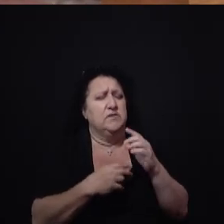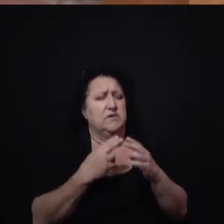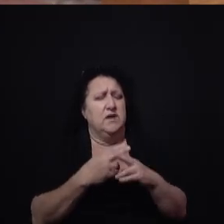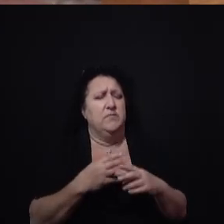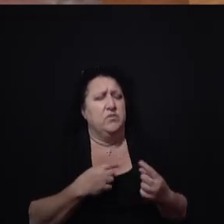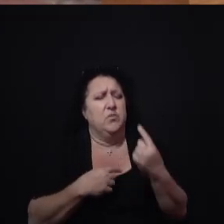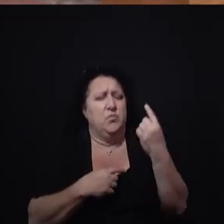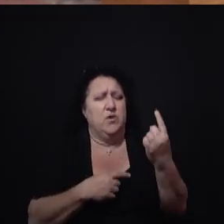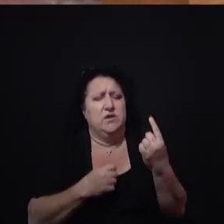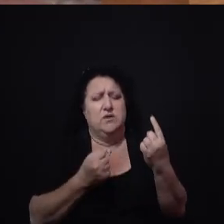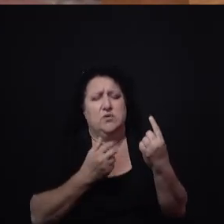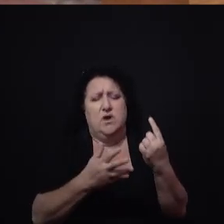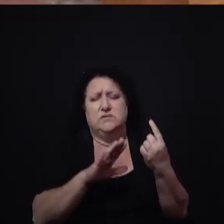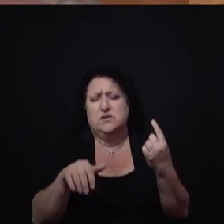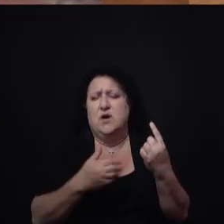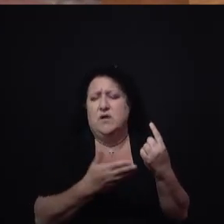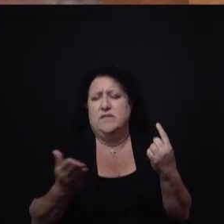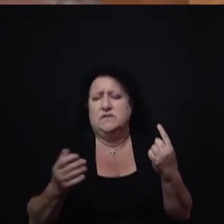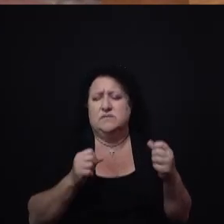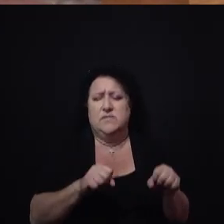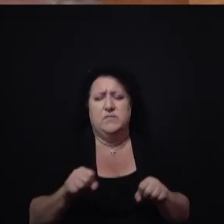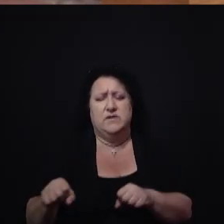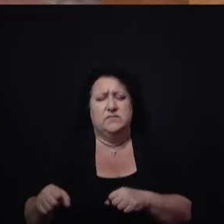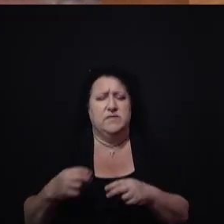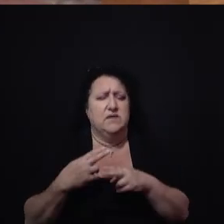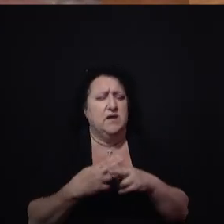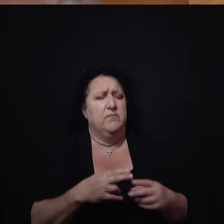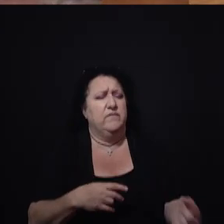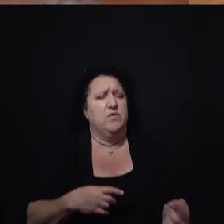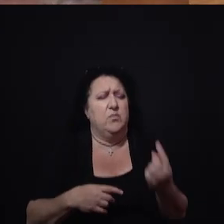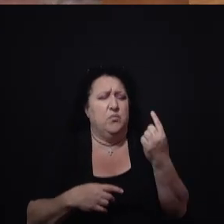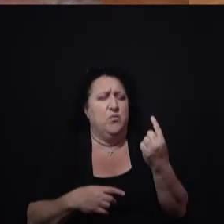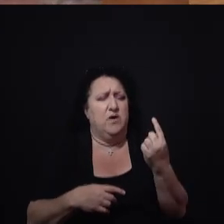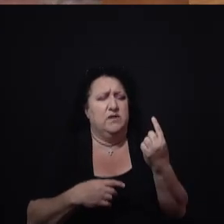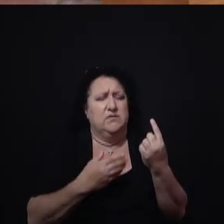you, we are known by you,